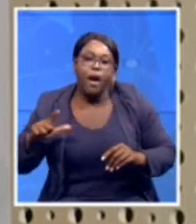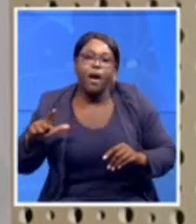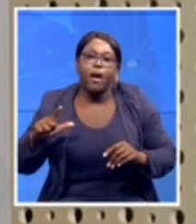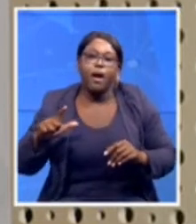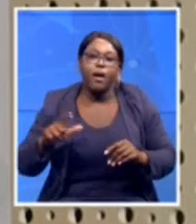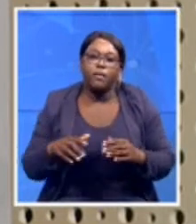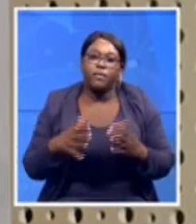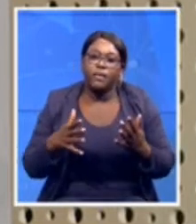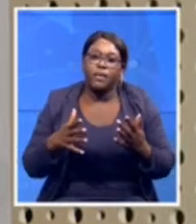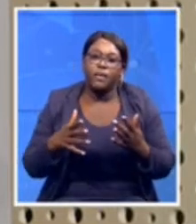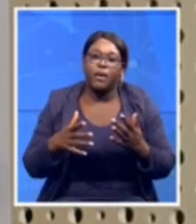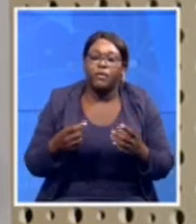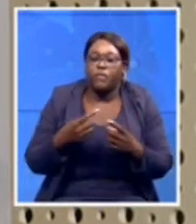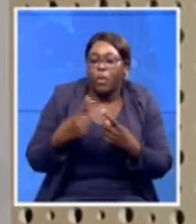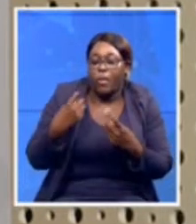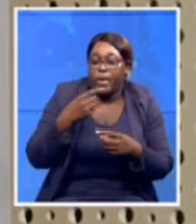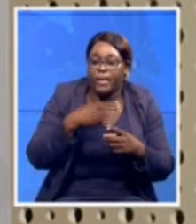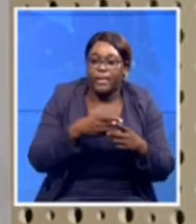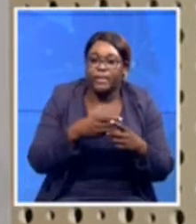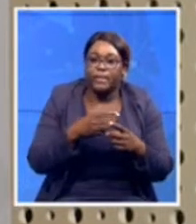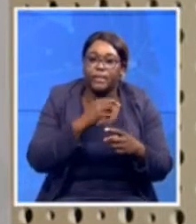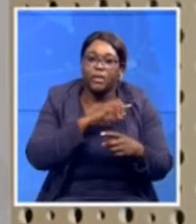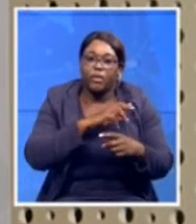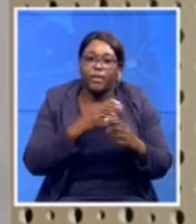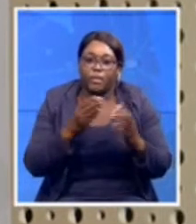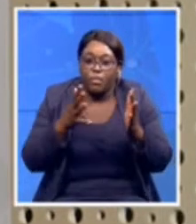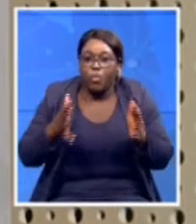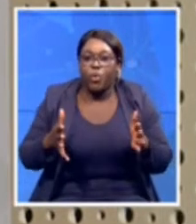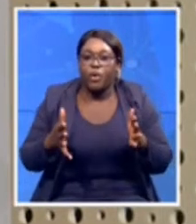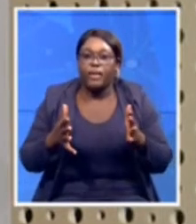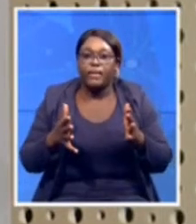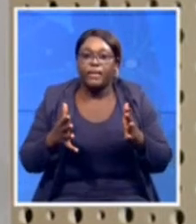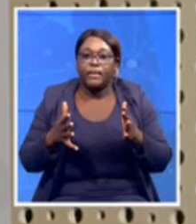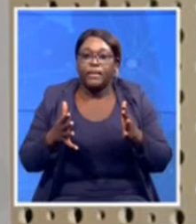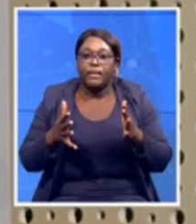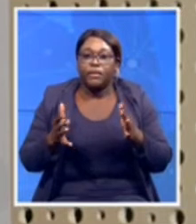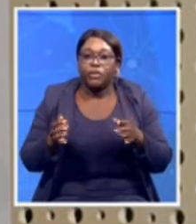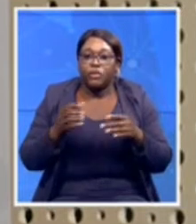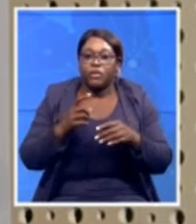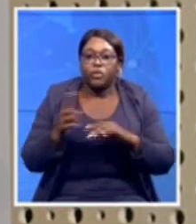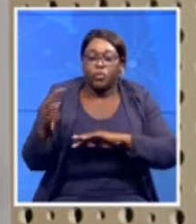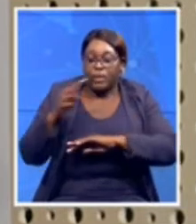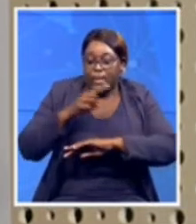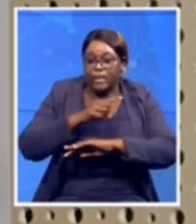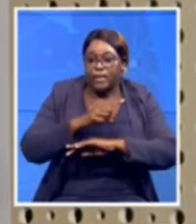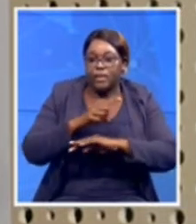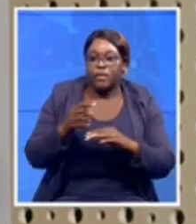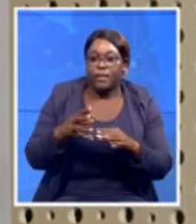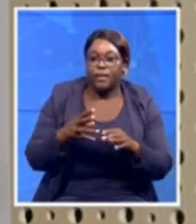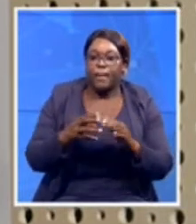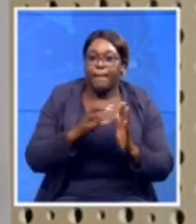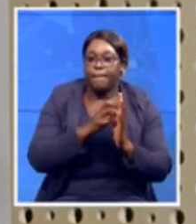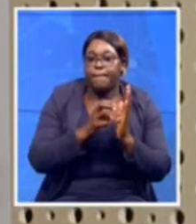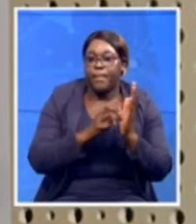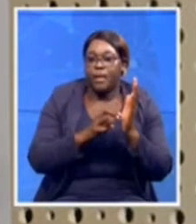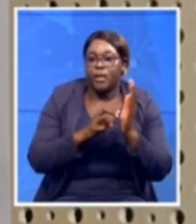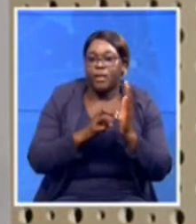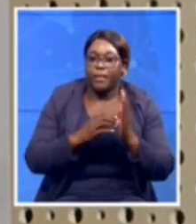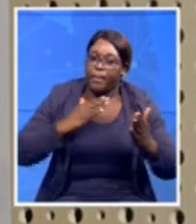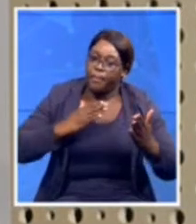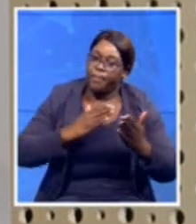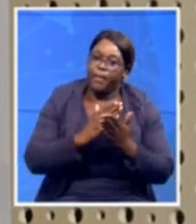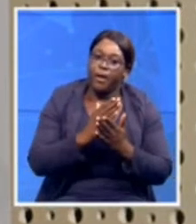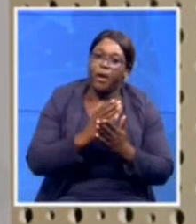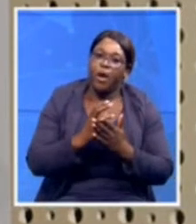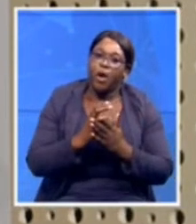that is mandated to protect the rights of all citizens. It's a journey, as I said earlier, that has not been